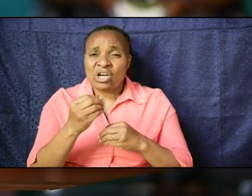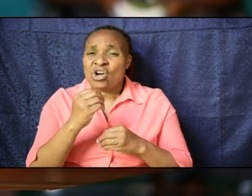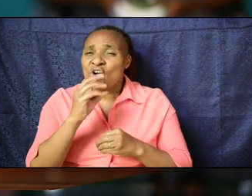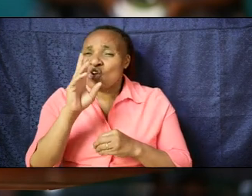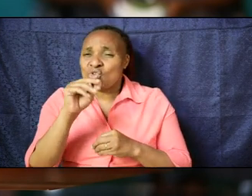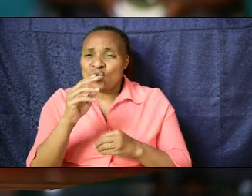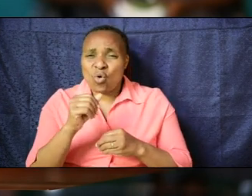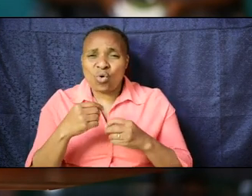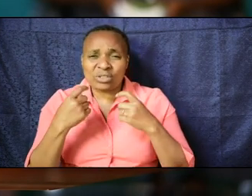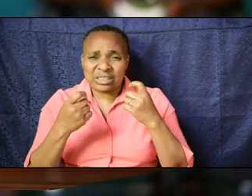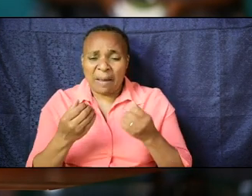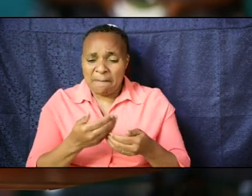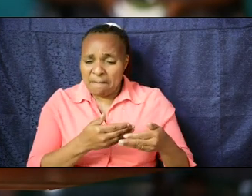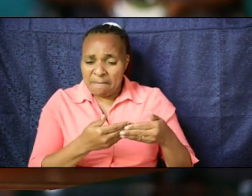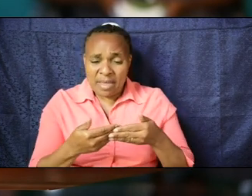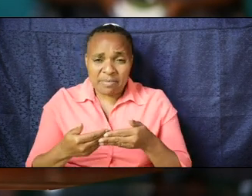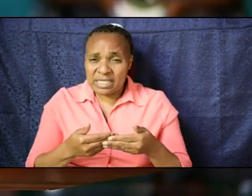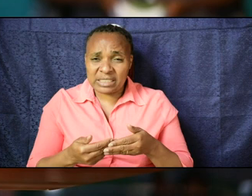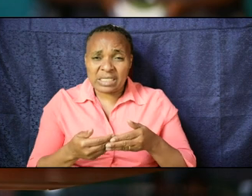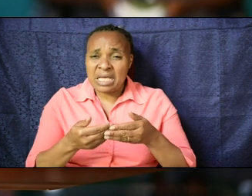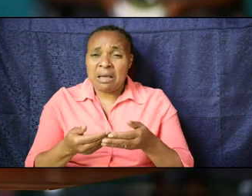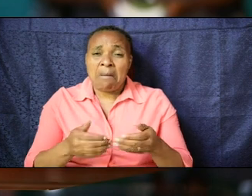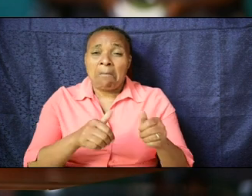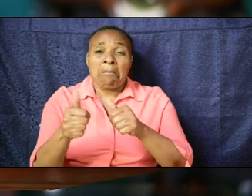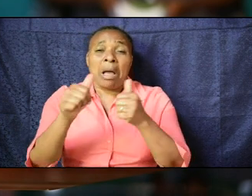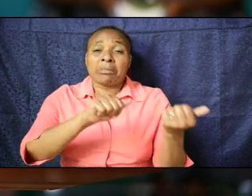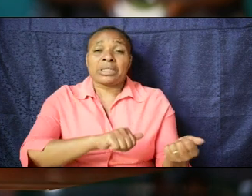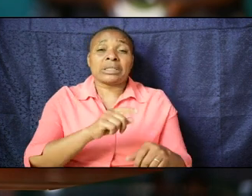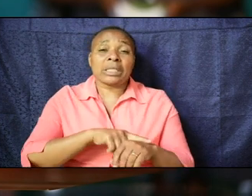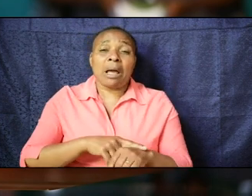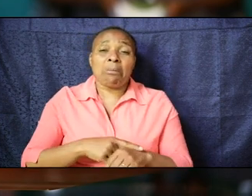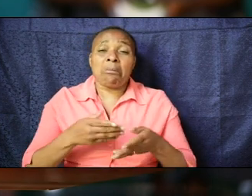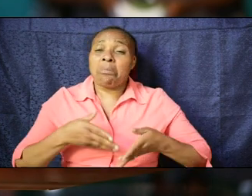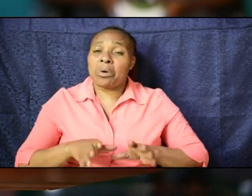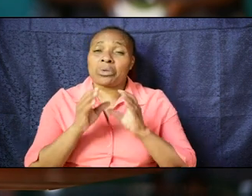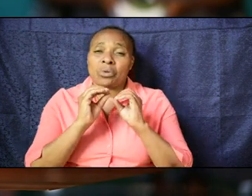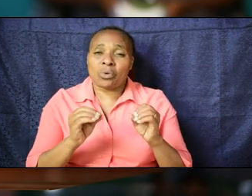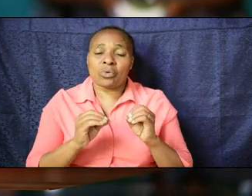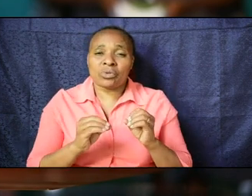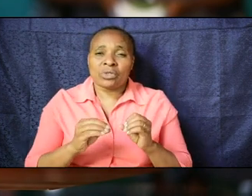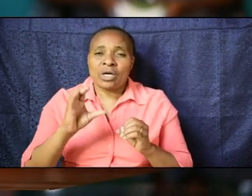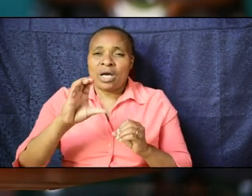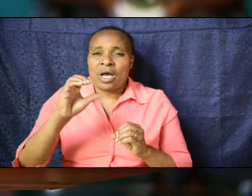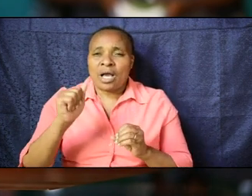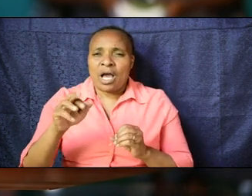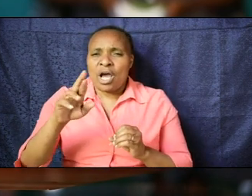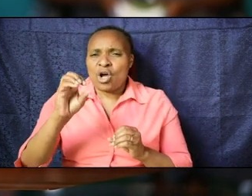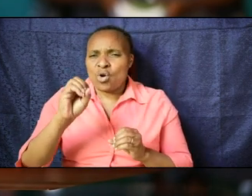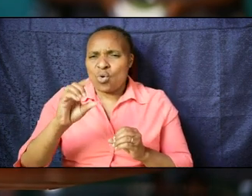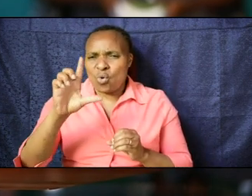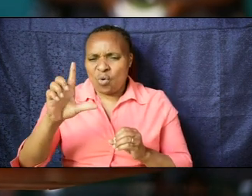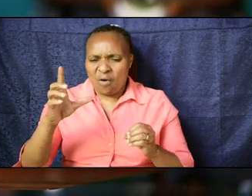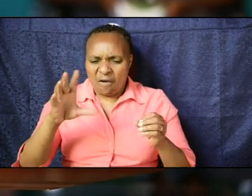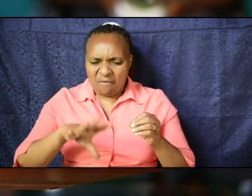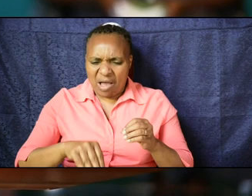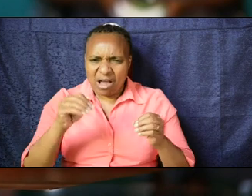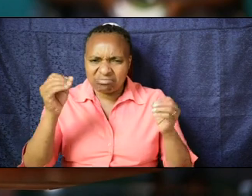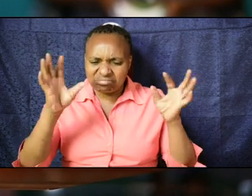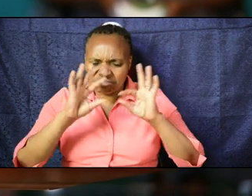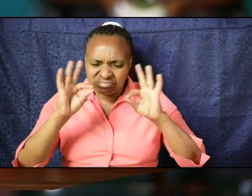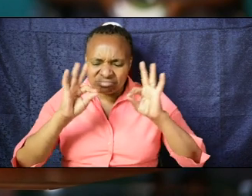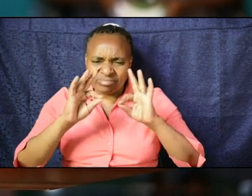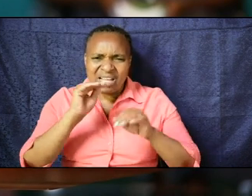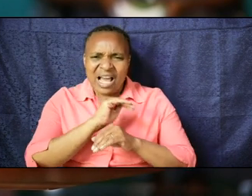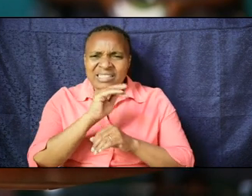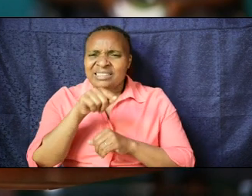they didn't baptize the babies when they were born. And Carlos found this very strange. He began to